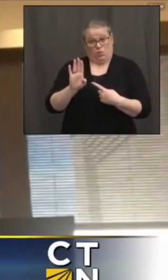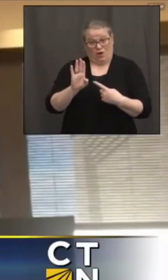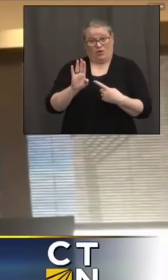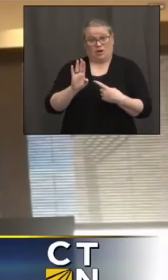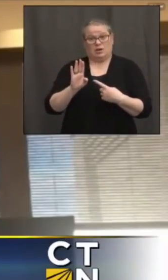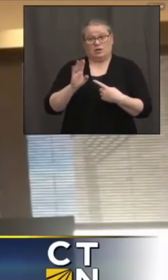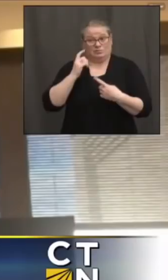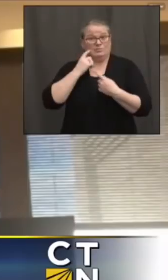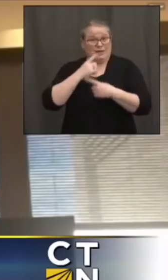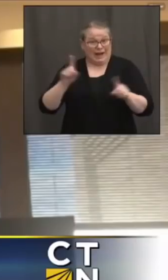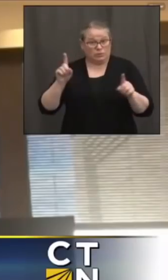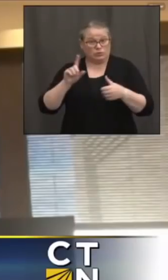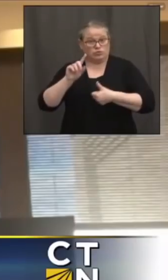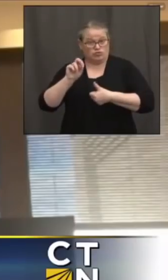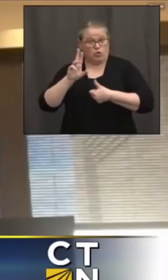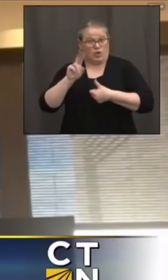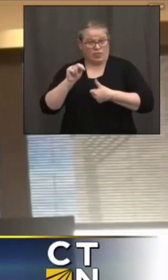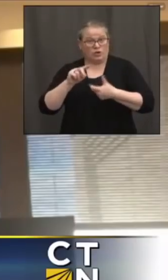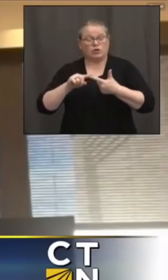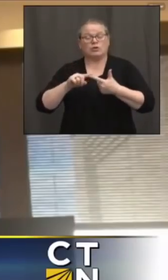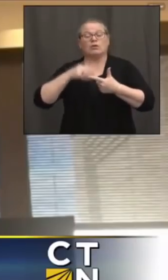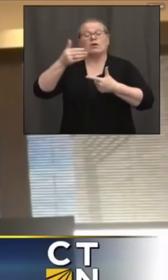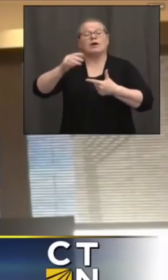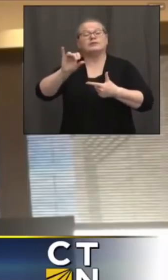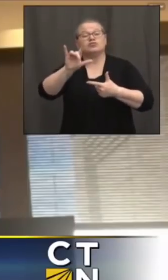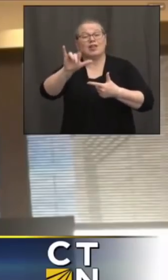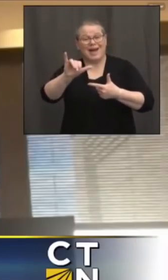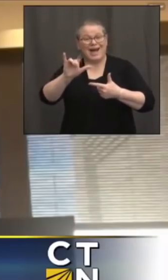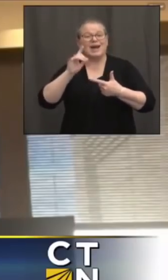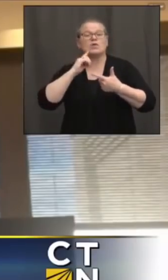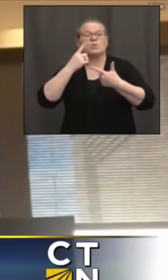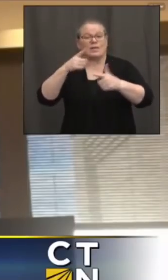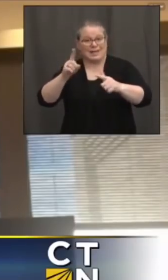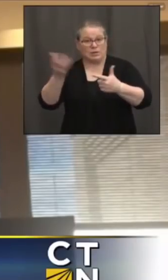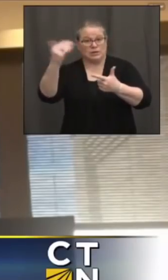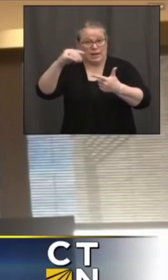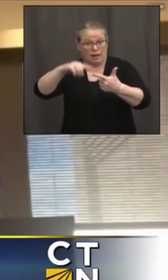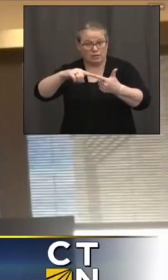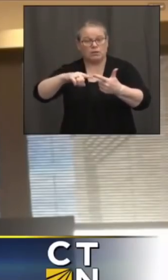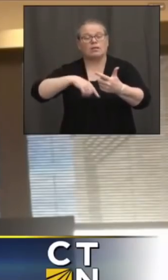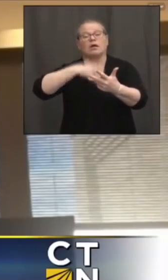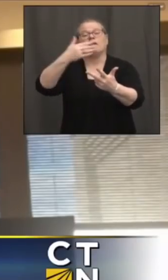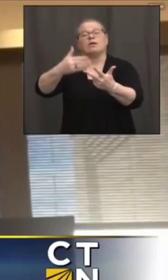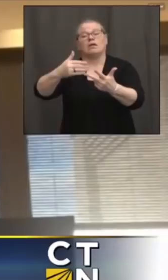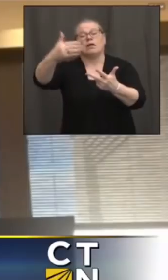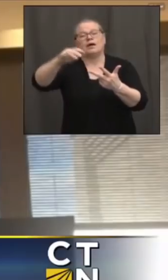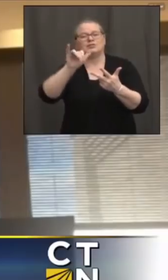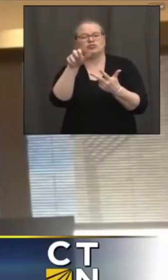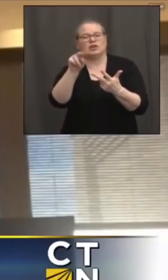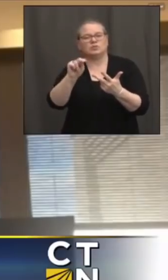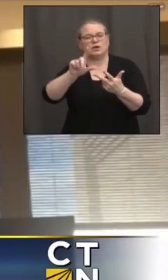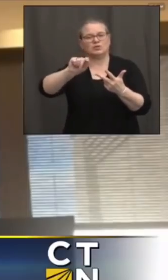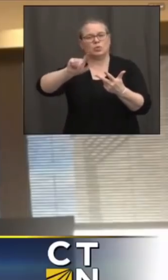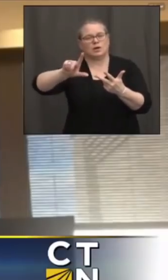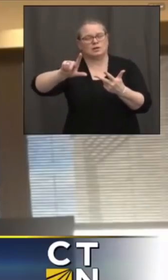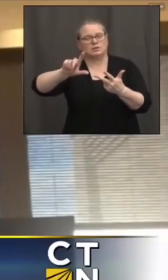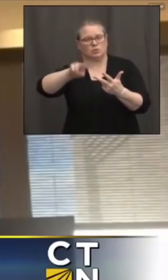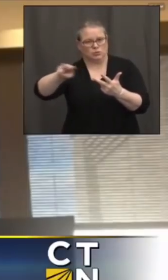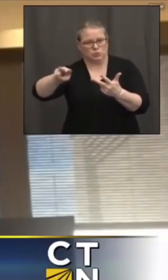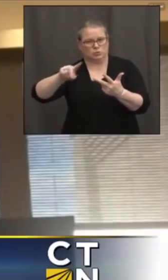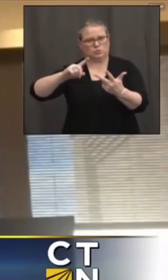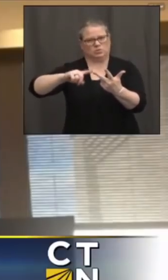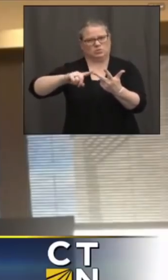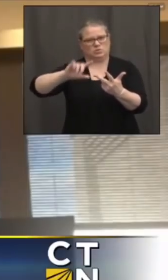one in January. So you're probably a couple months out before you hear from the commissioner on the next closure. At the end of the day, we're